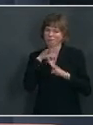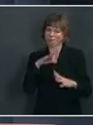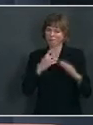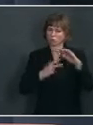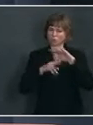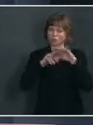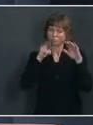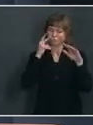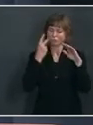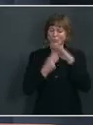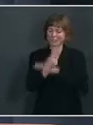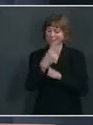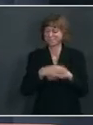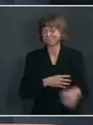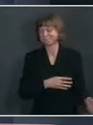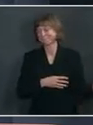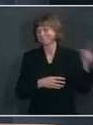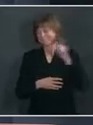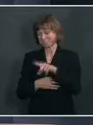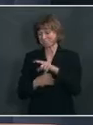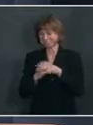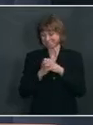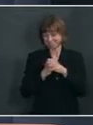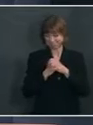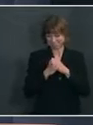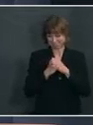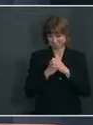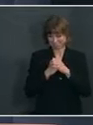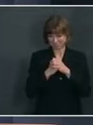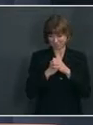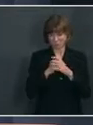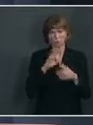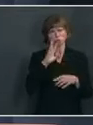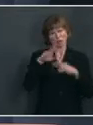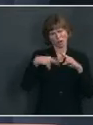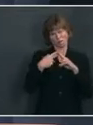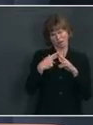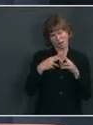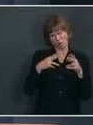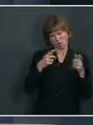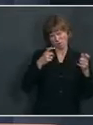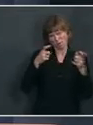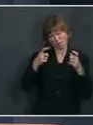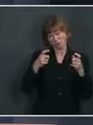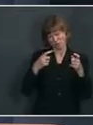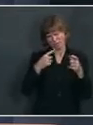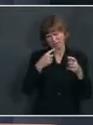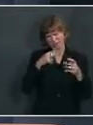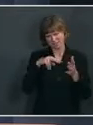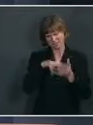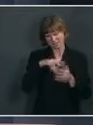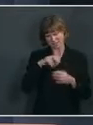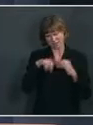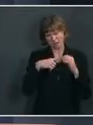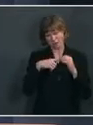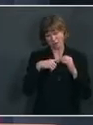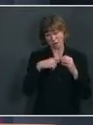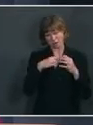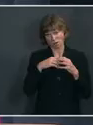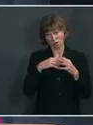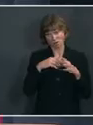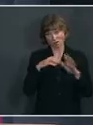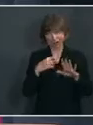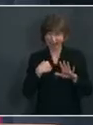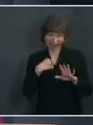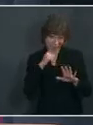ahead, Alex. I wanted to clarify something. We talked a little bit about the administration's stance on school reopenings yesterday. Sure. So Ron, I wasn't